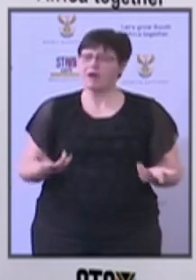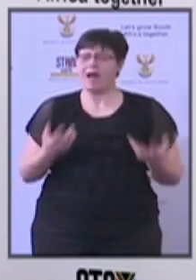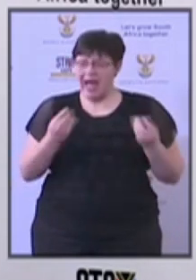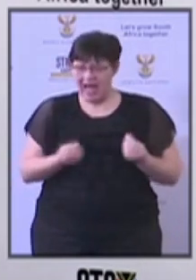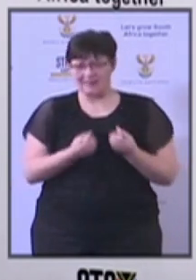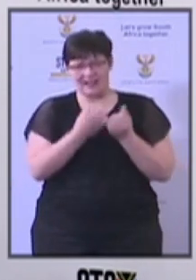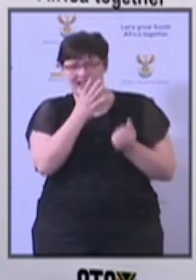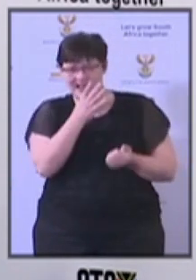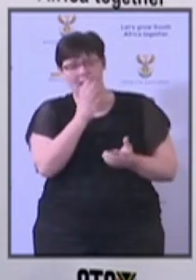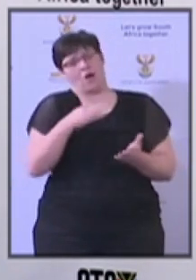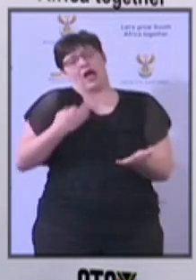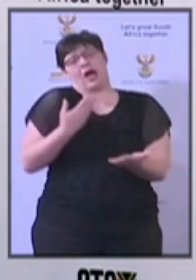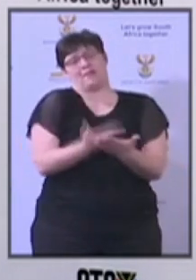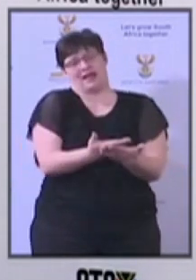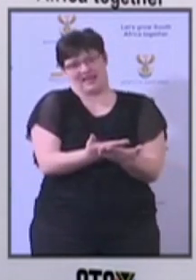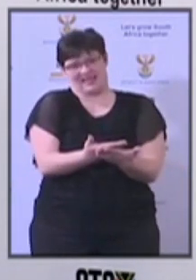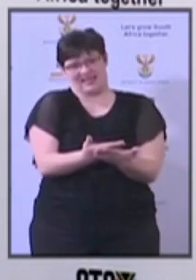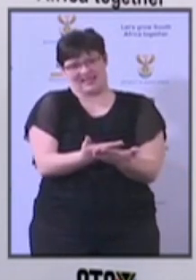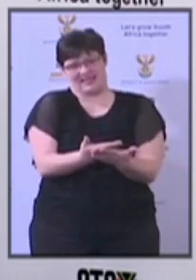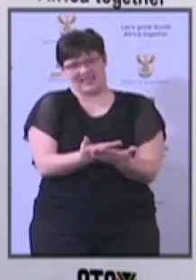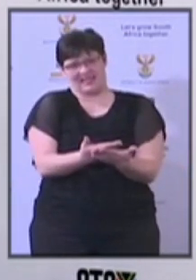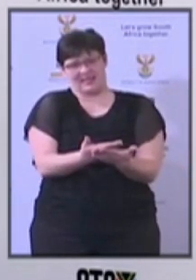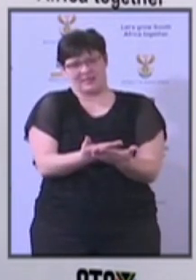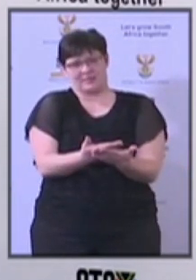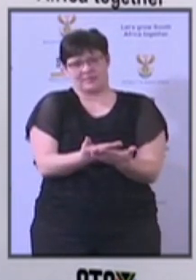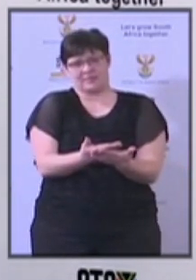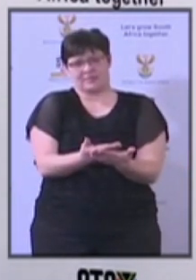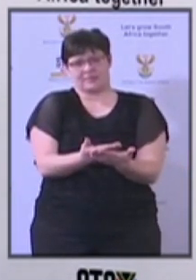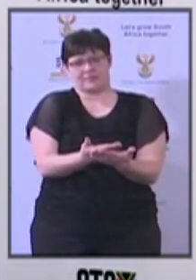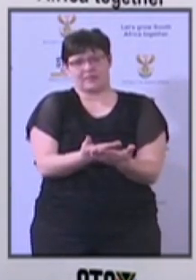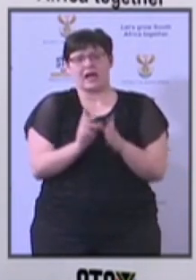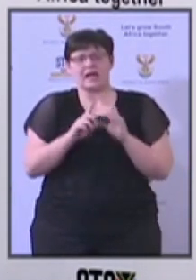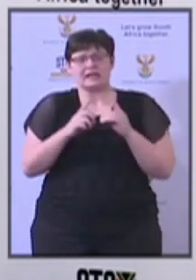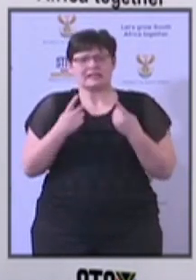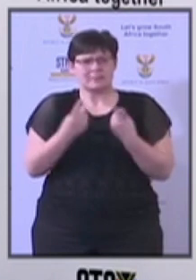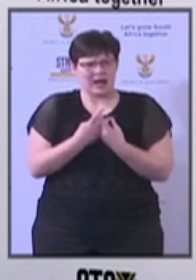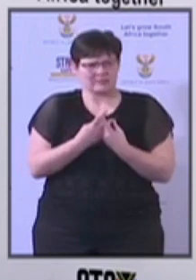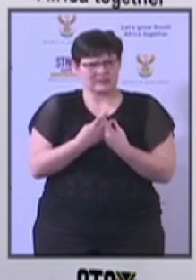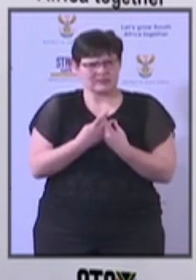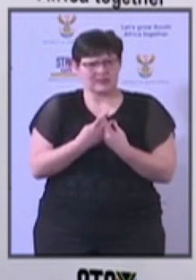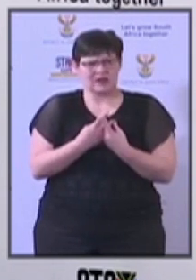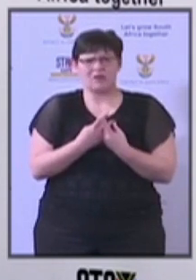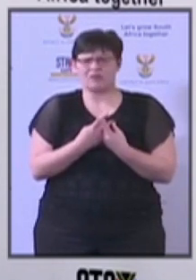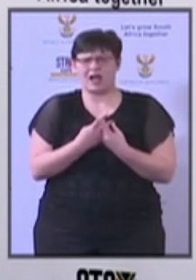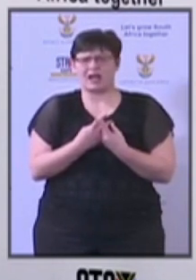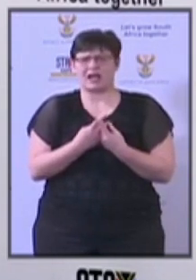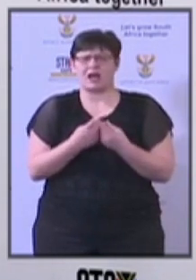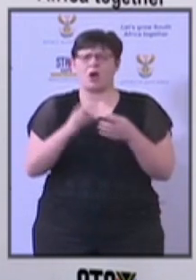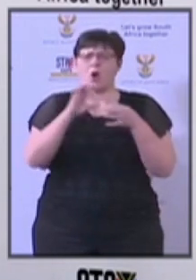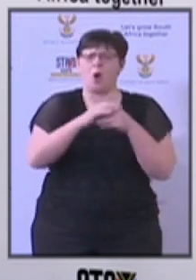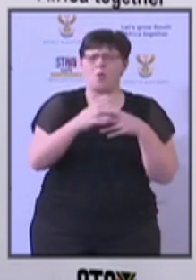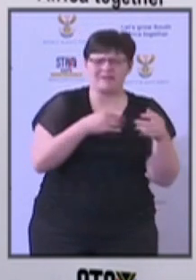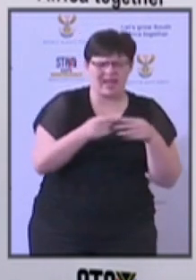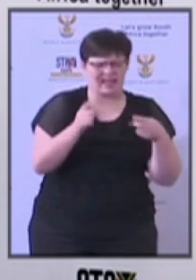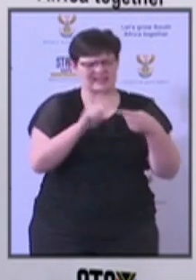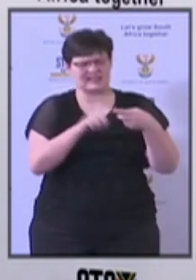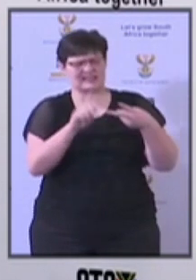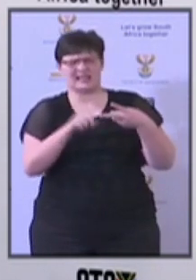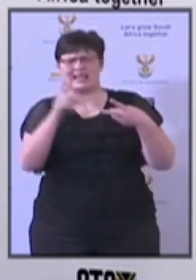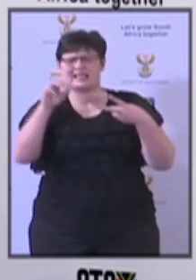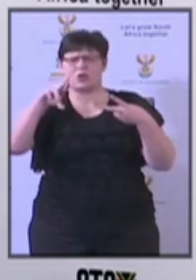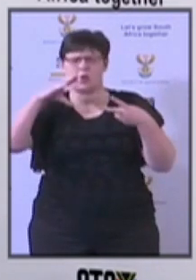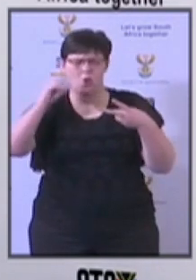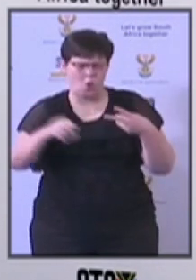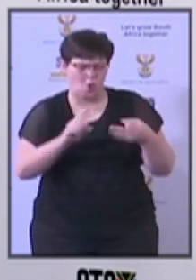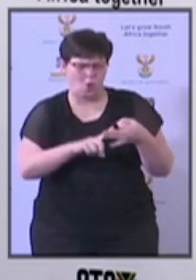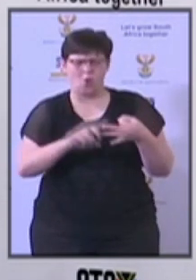people who apply. There's a special team of the department in net joins, Home Affairs, Terco,